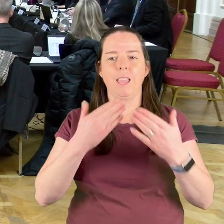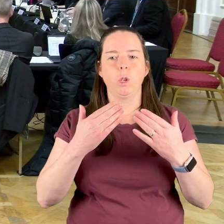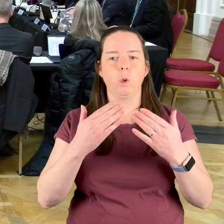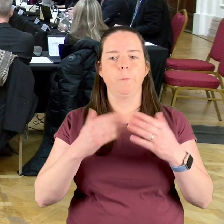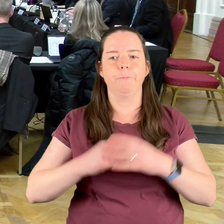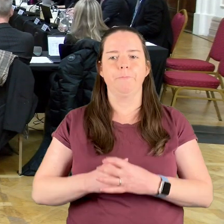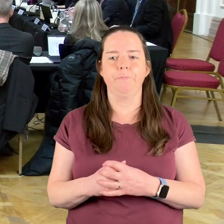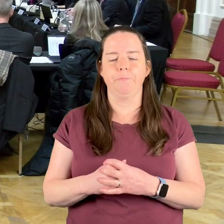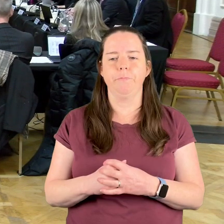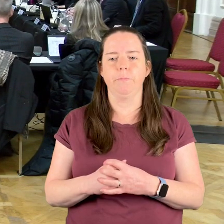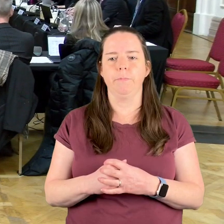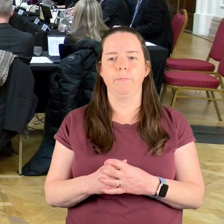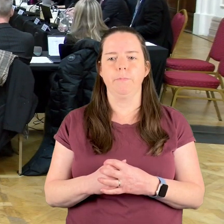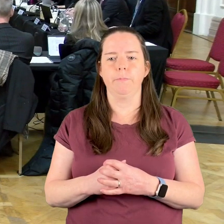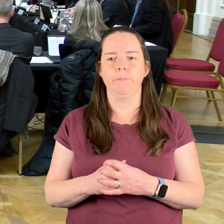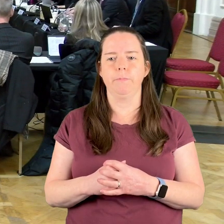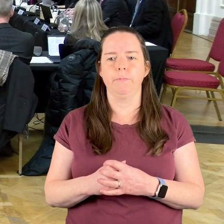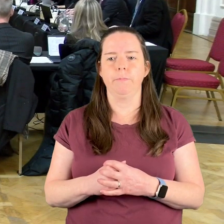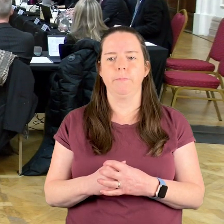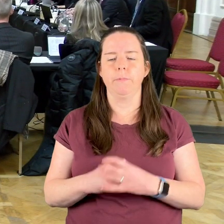Thank you.